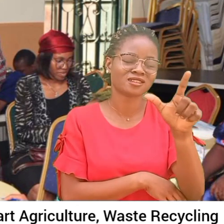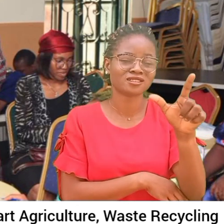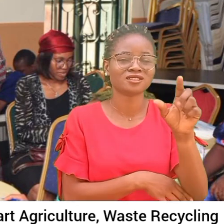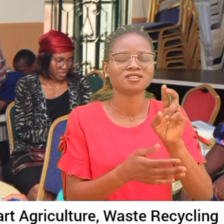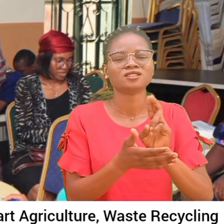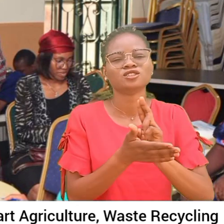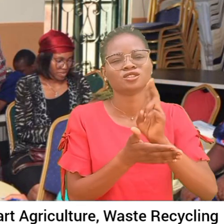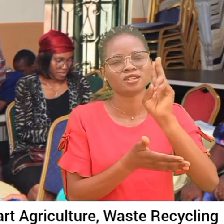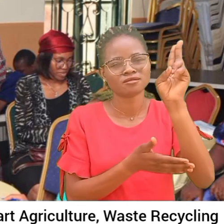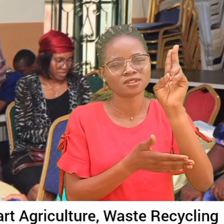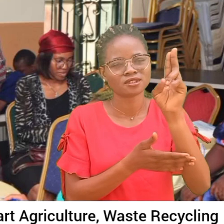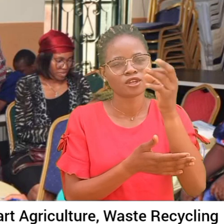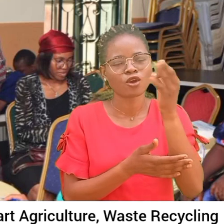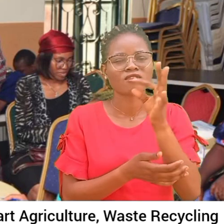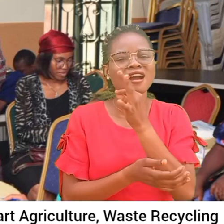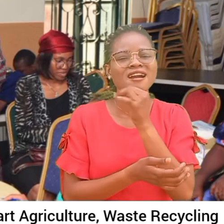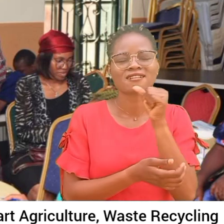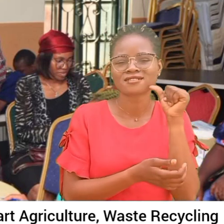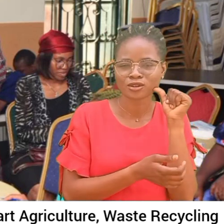Unedike,